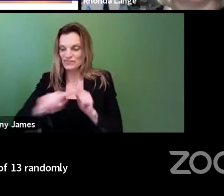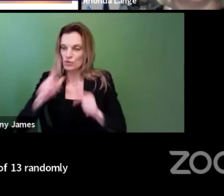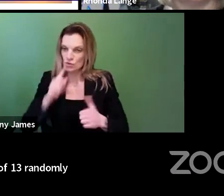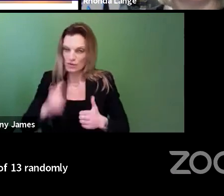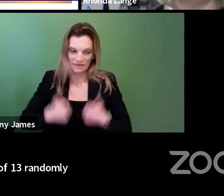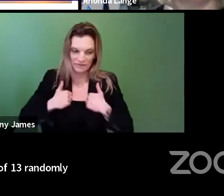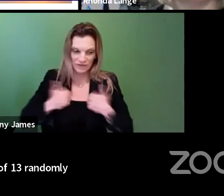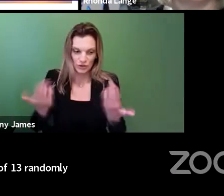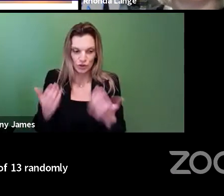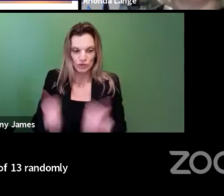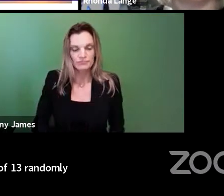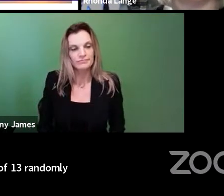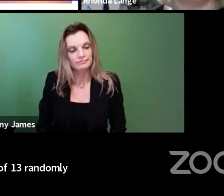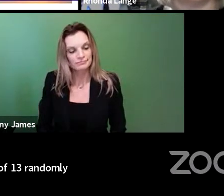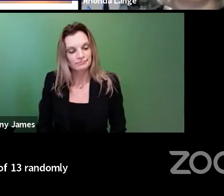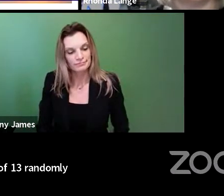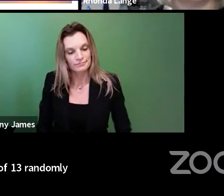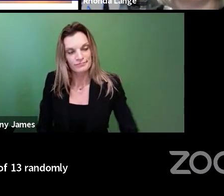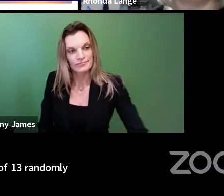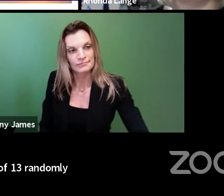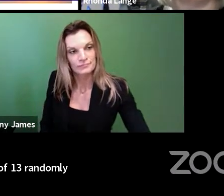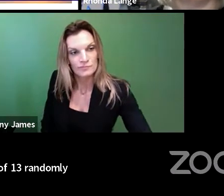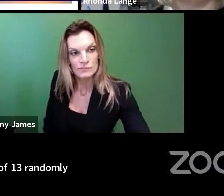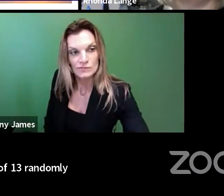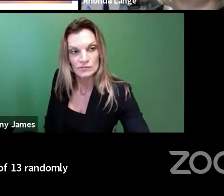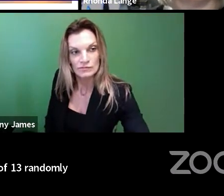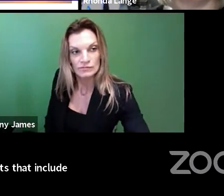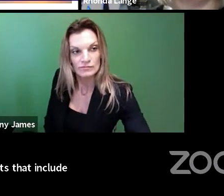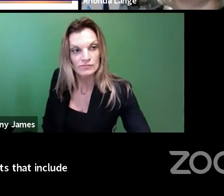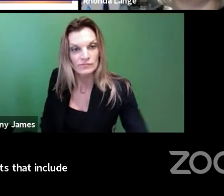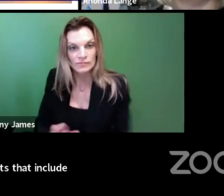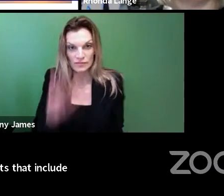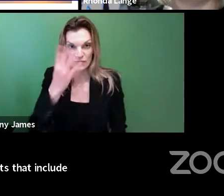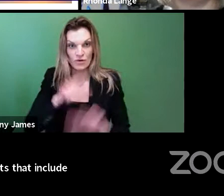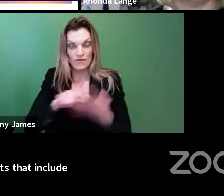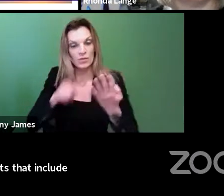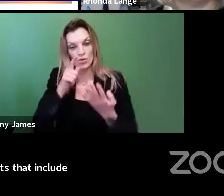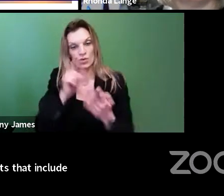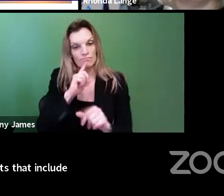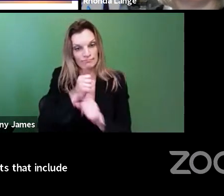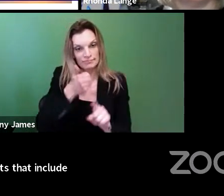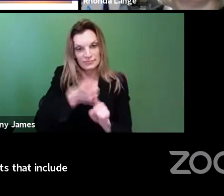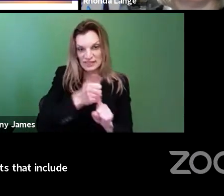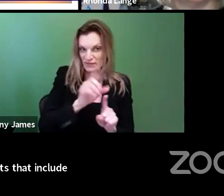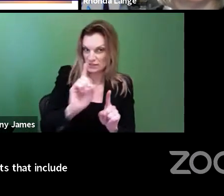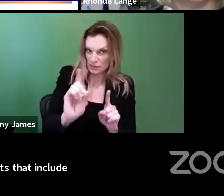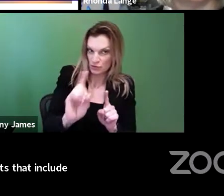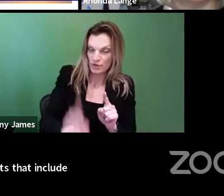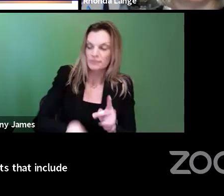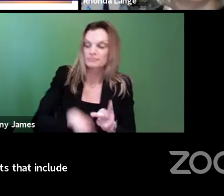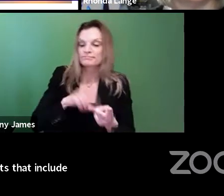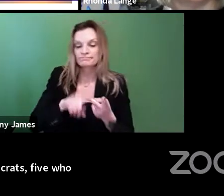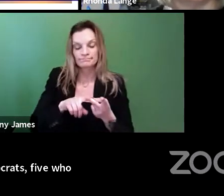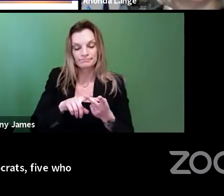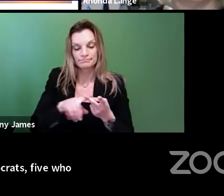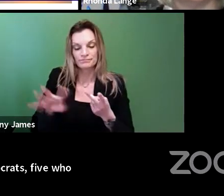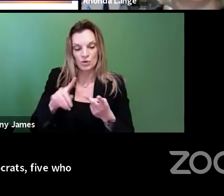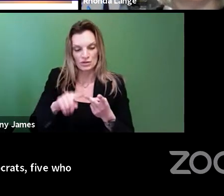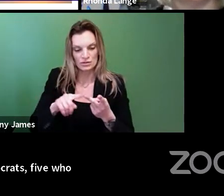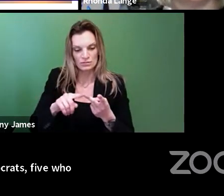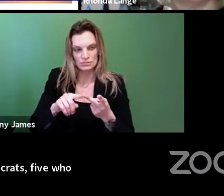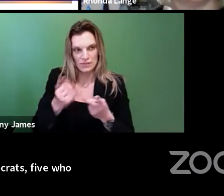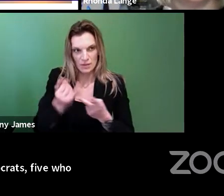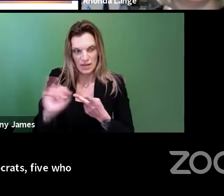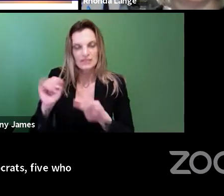that include 4 who affiliate as Democrats, 5 who affiliate as independents, and 4 who affiliate